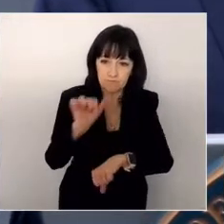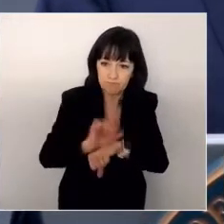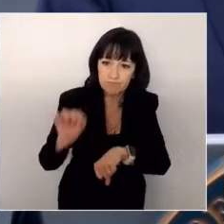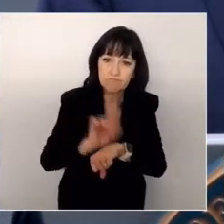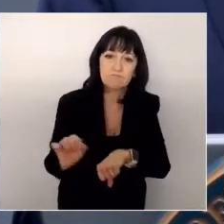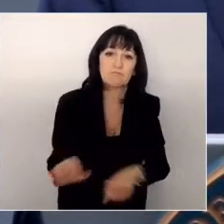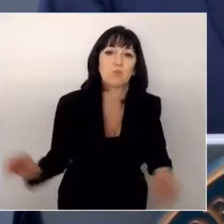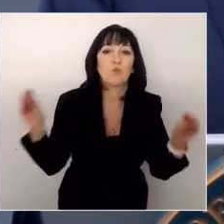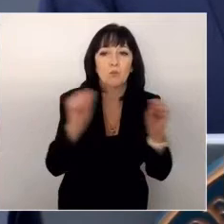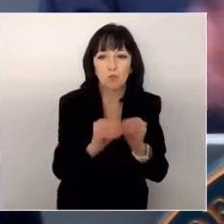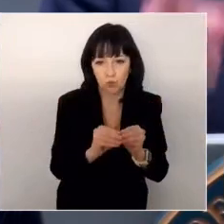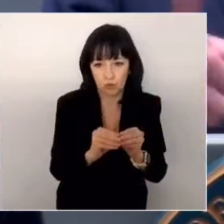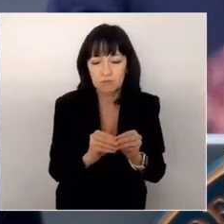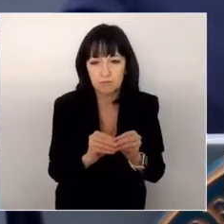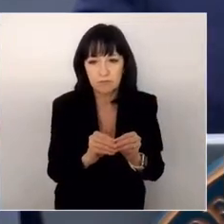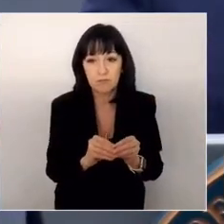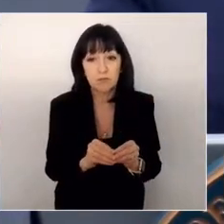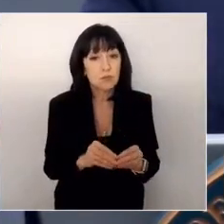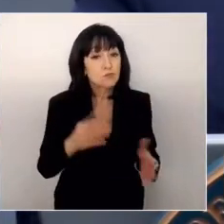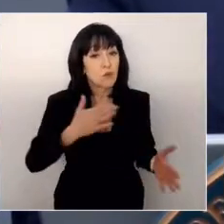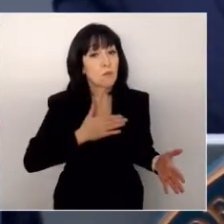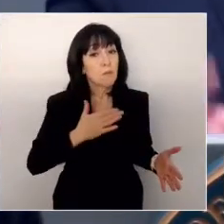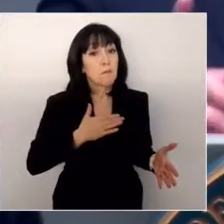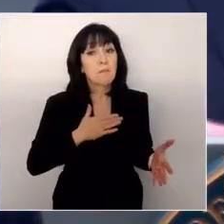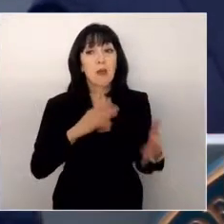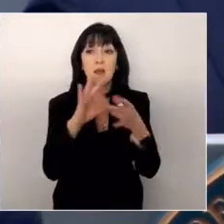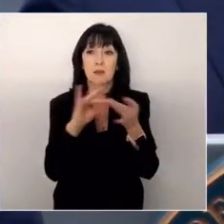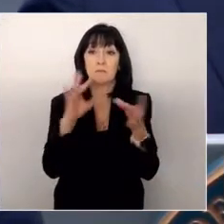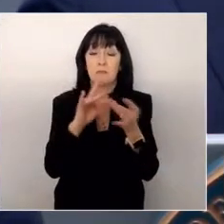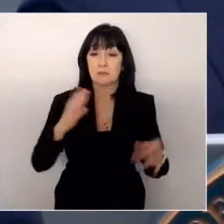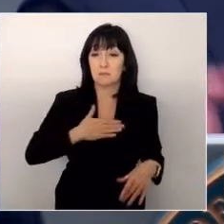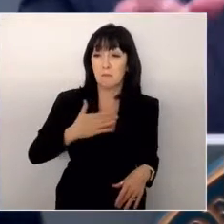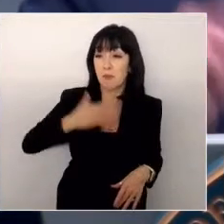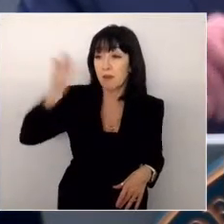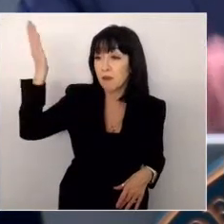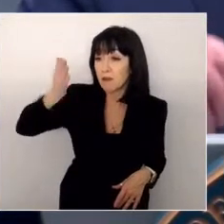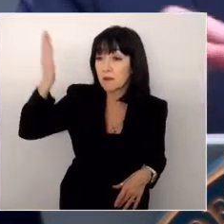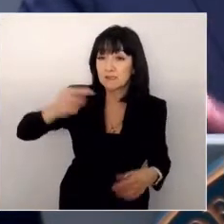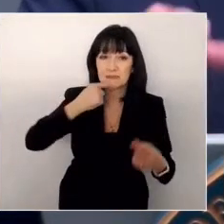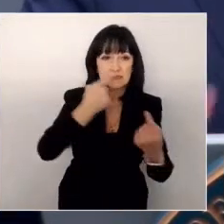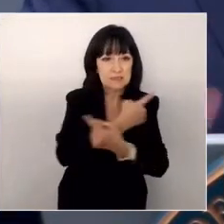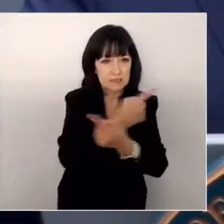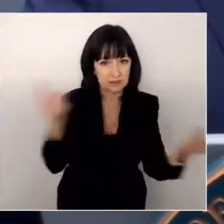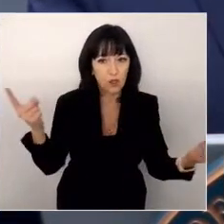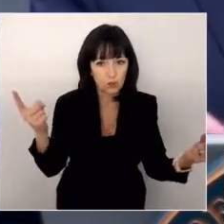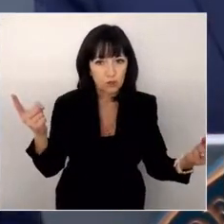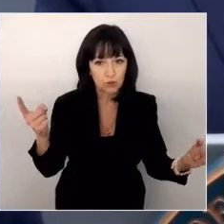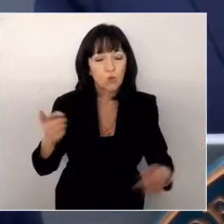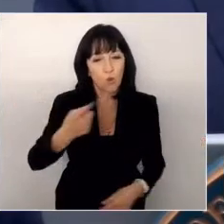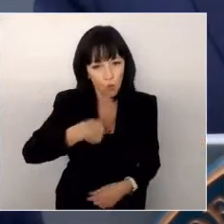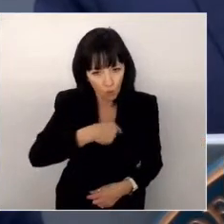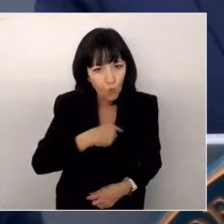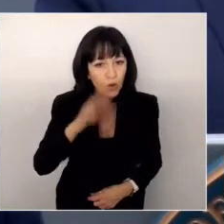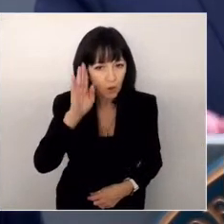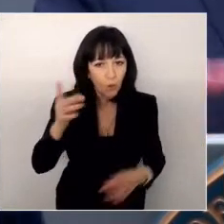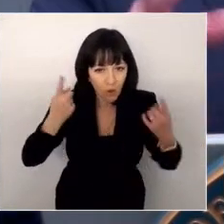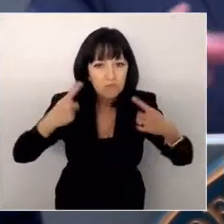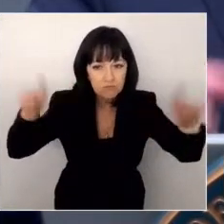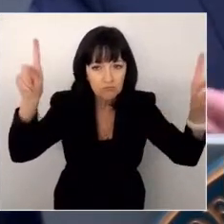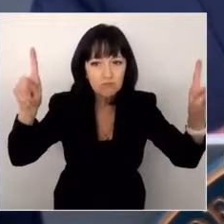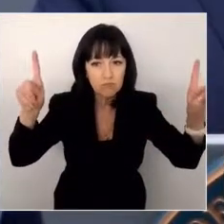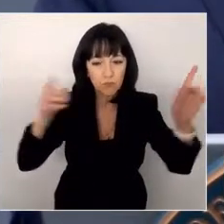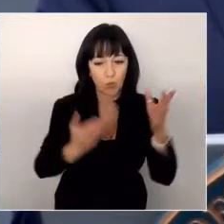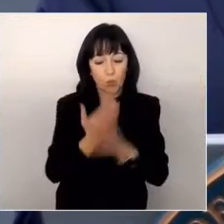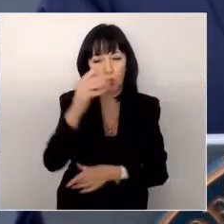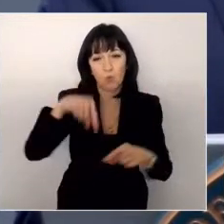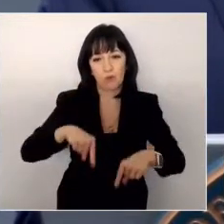federal resources. So my message today is simply this: we will come through this crisis. And when we